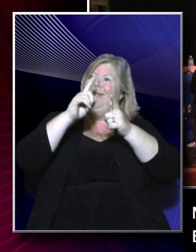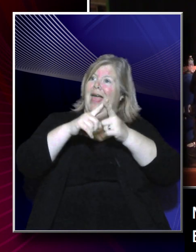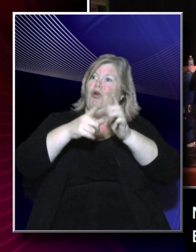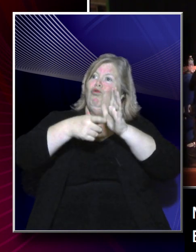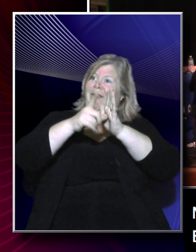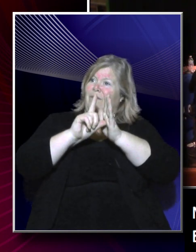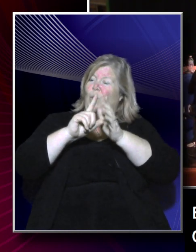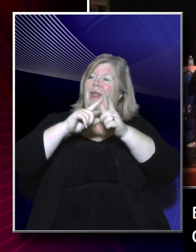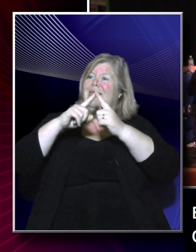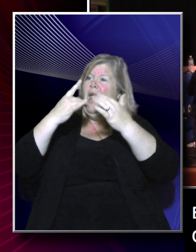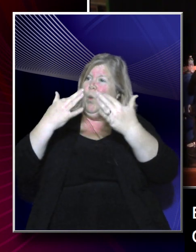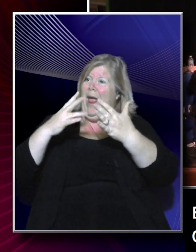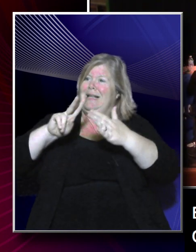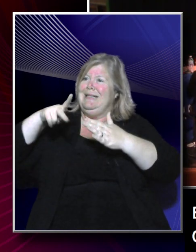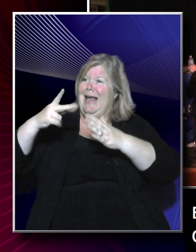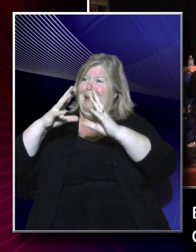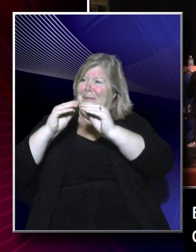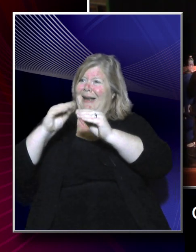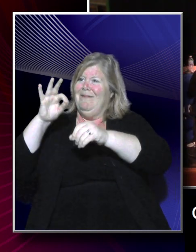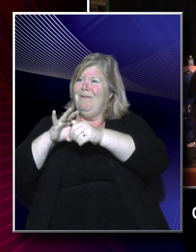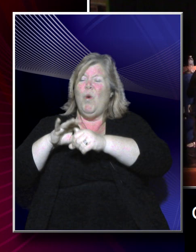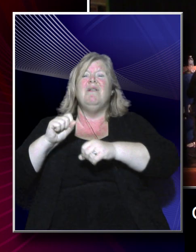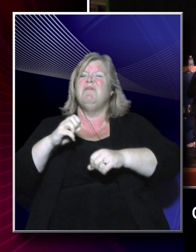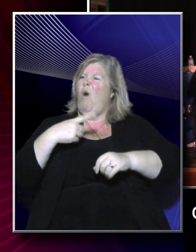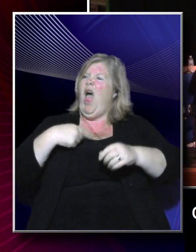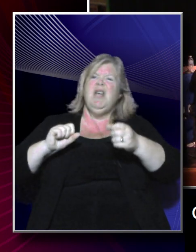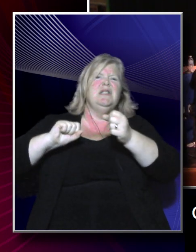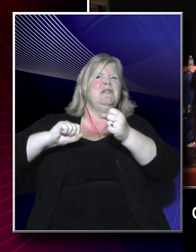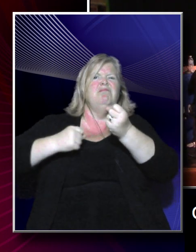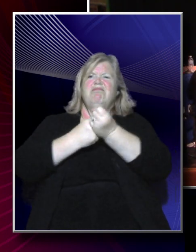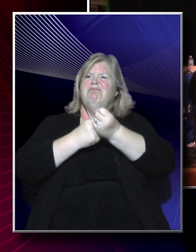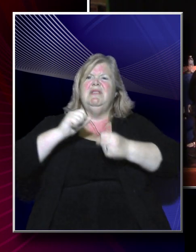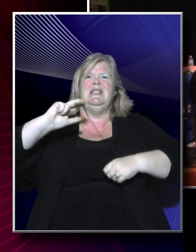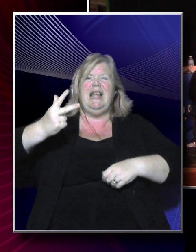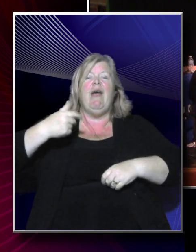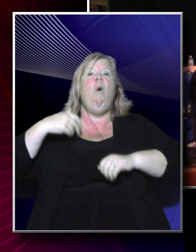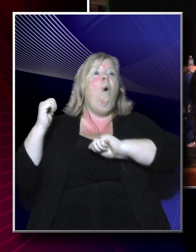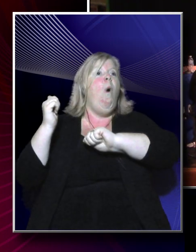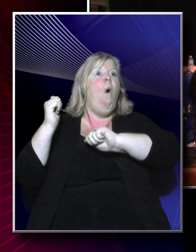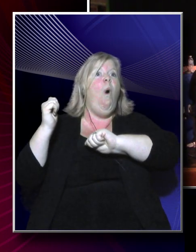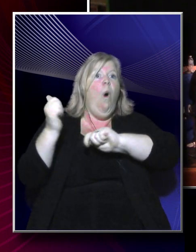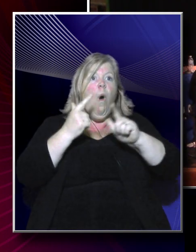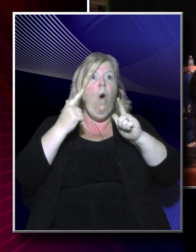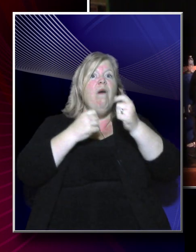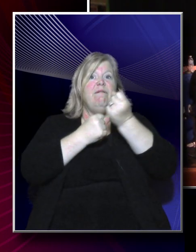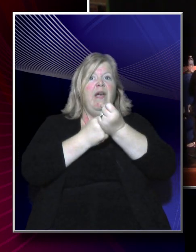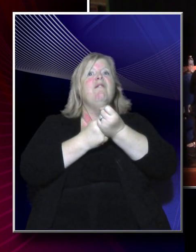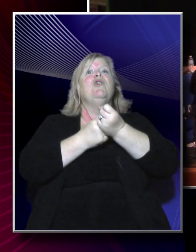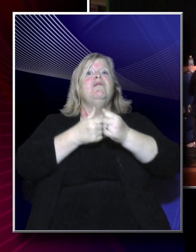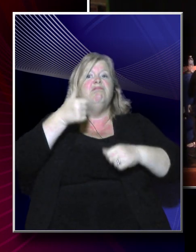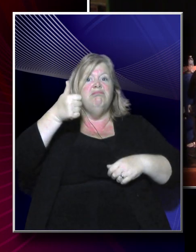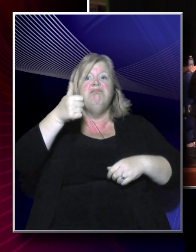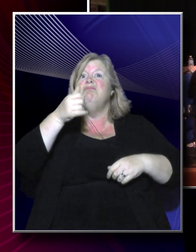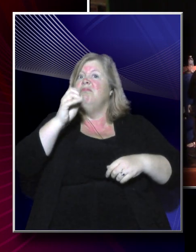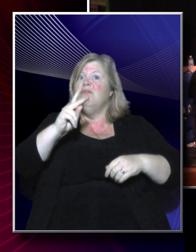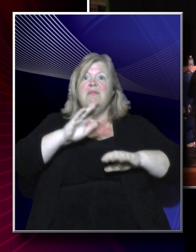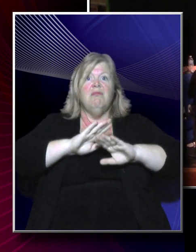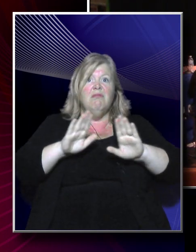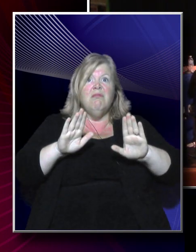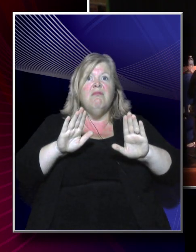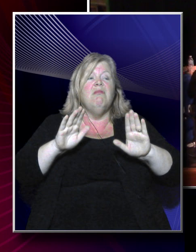I second that. All in favor, say aye. Aye. It's approved. Is there another motion?